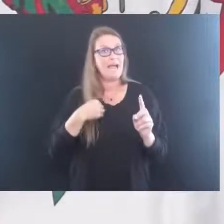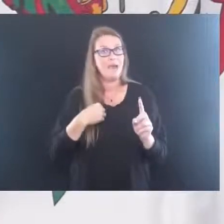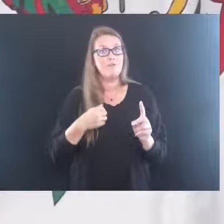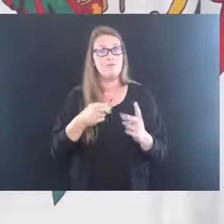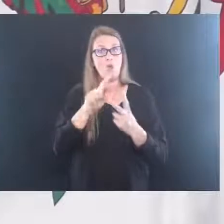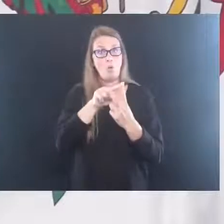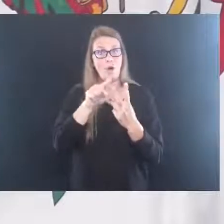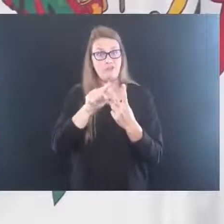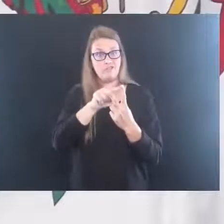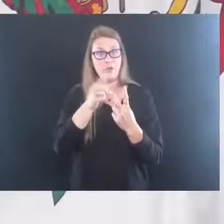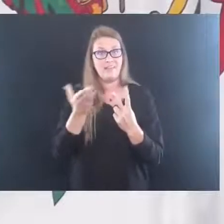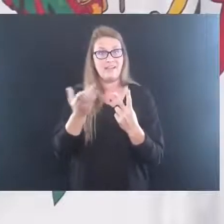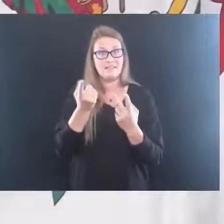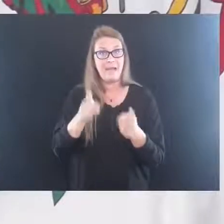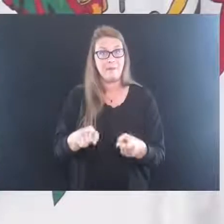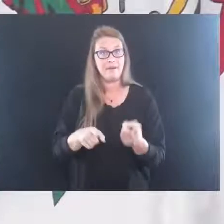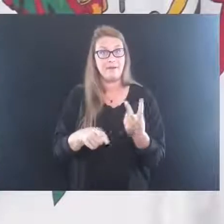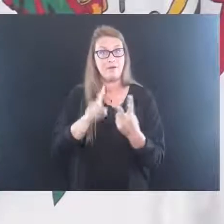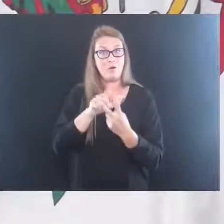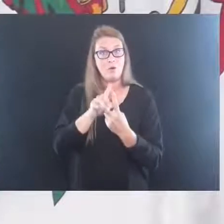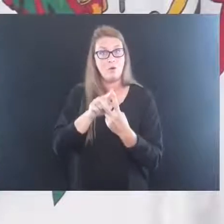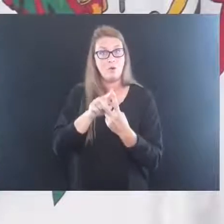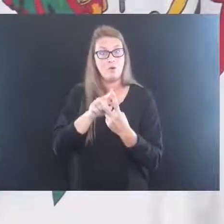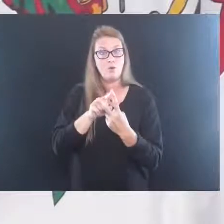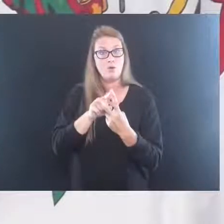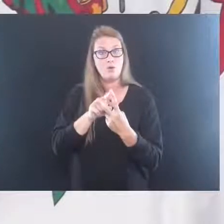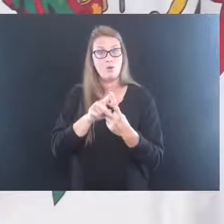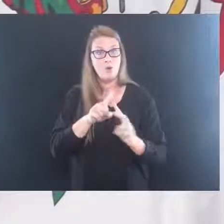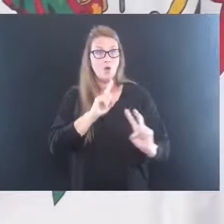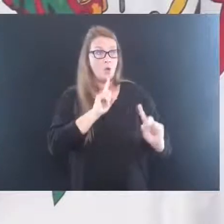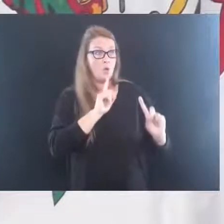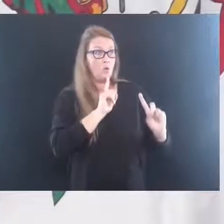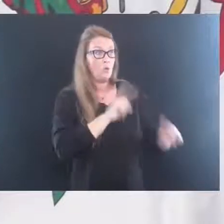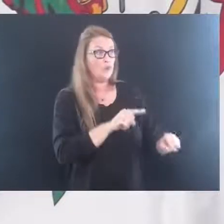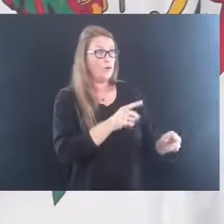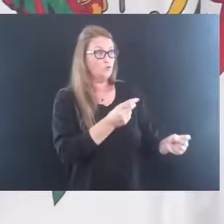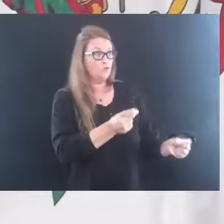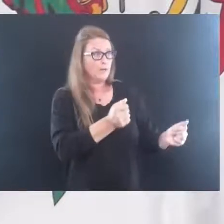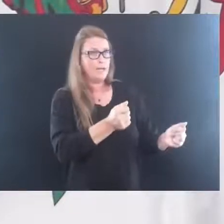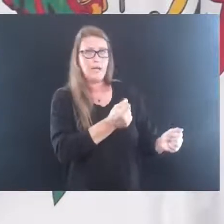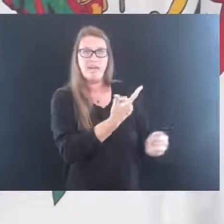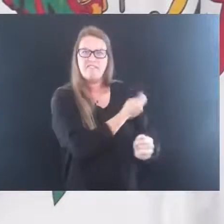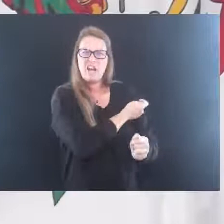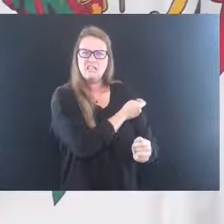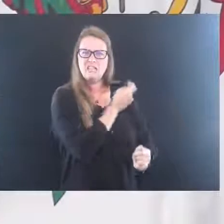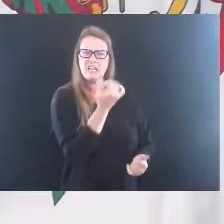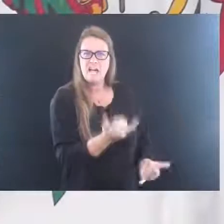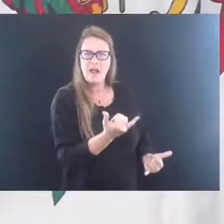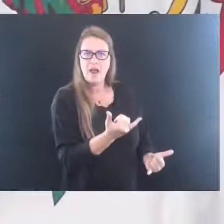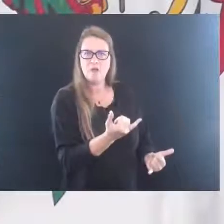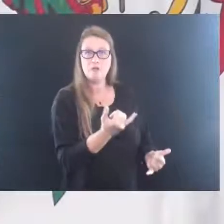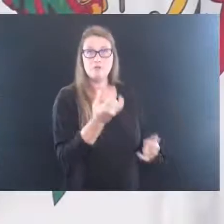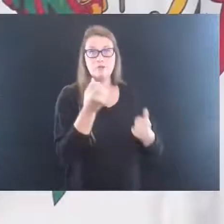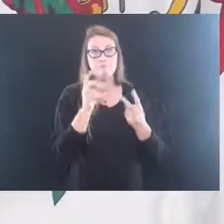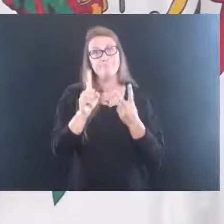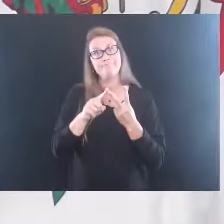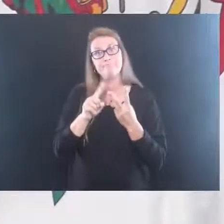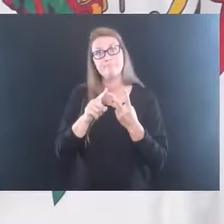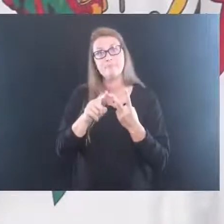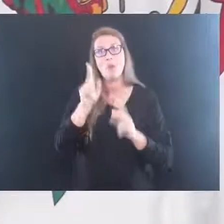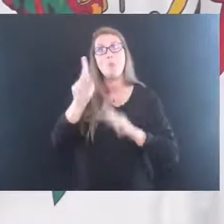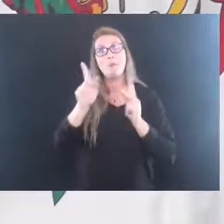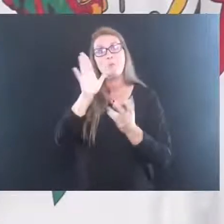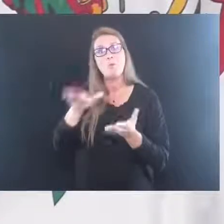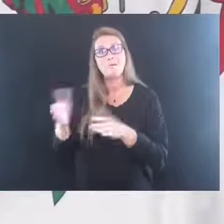things. We're going to run to the fire and get vaccinated right now, or we're going to pile the body bags